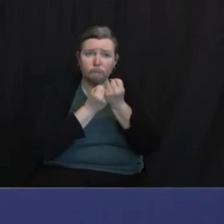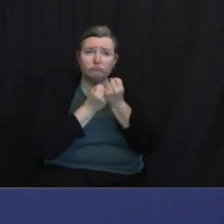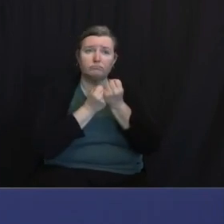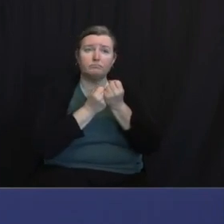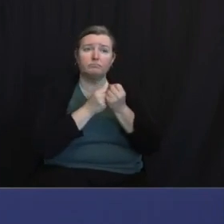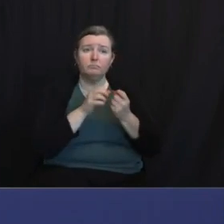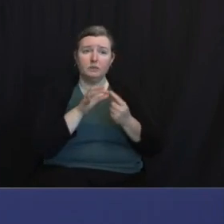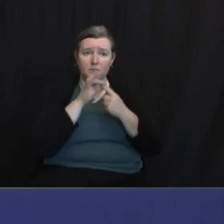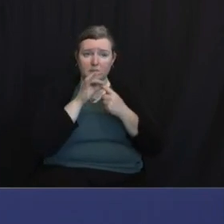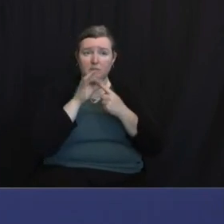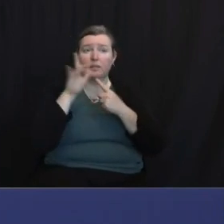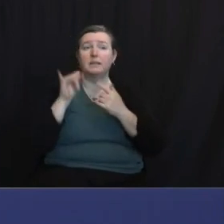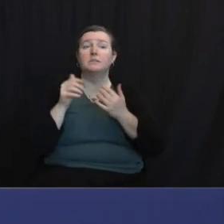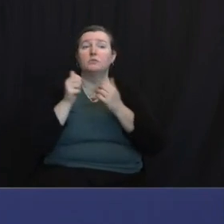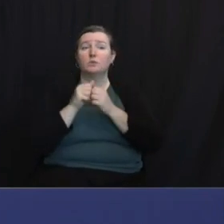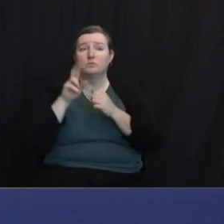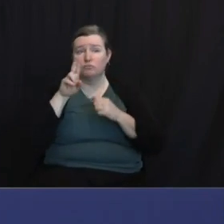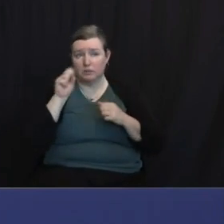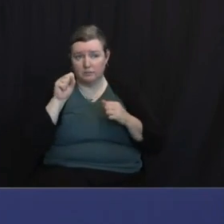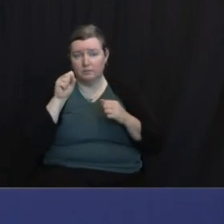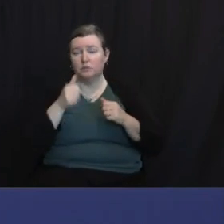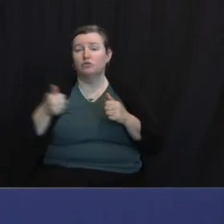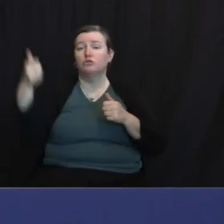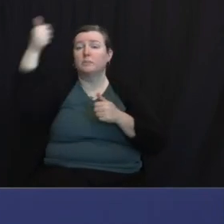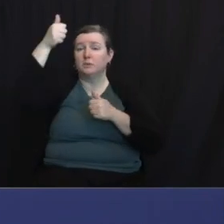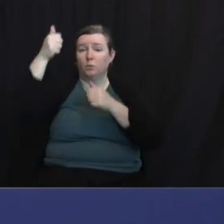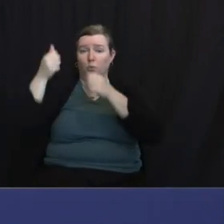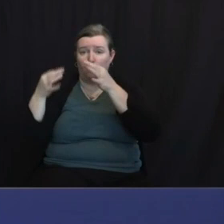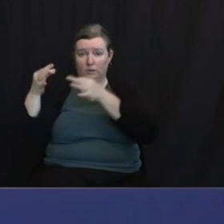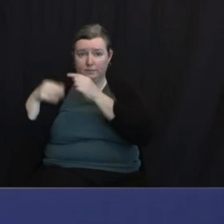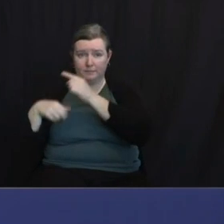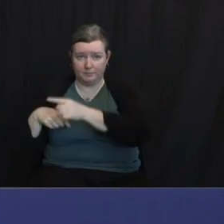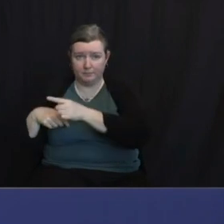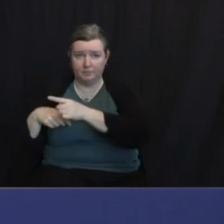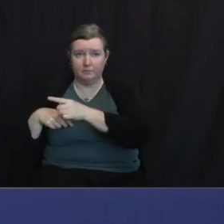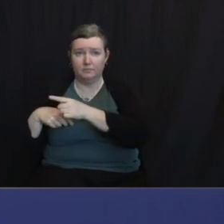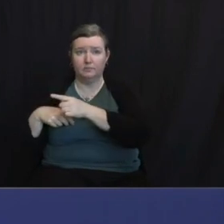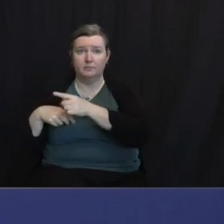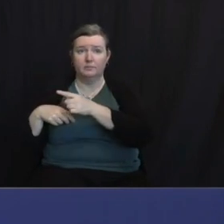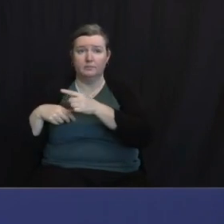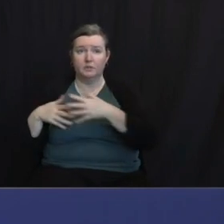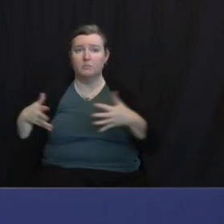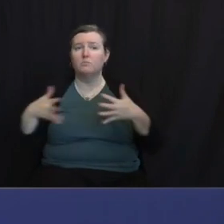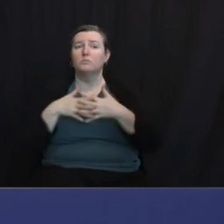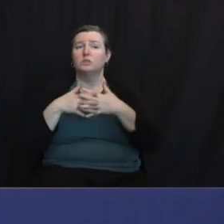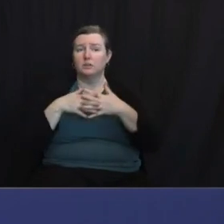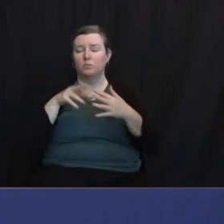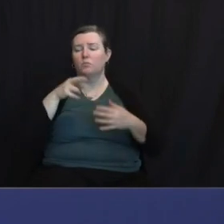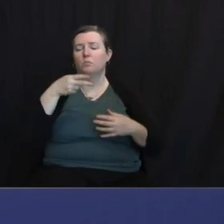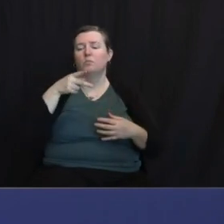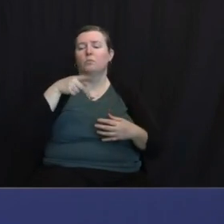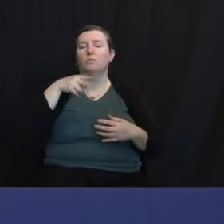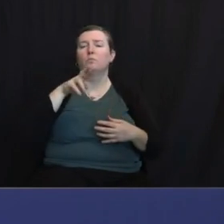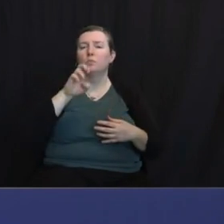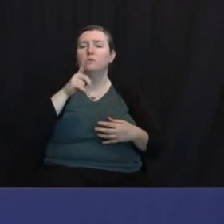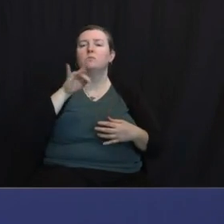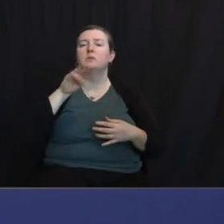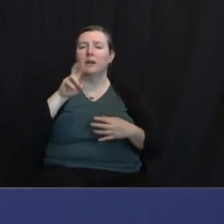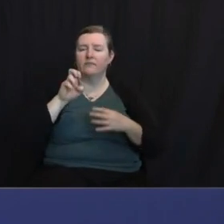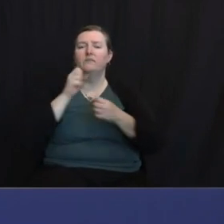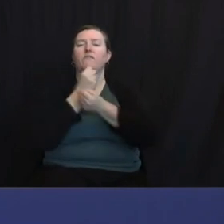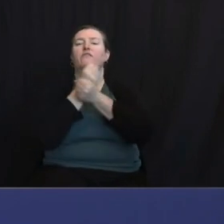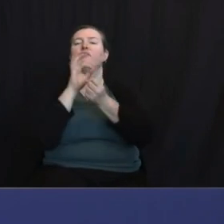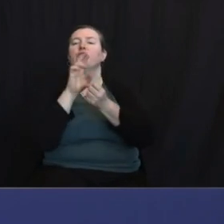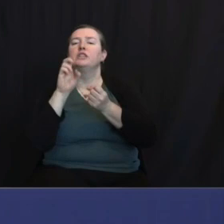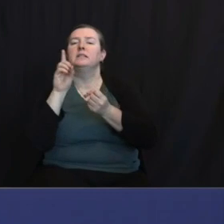U.S. Supreme Court, the Reproduction Freedom Act. I'll skip to Hudson County. We work